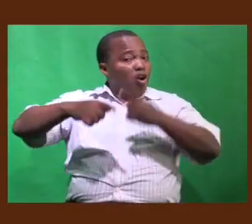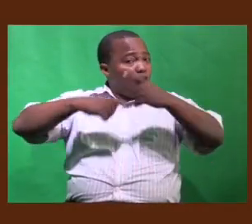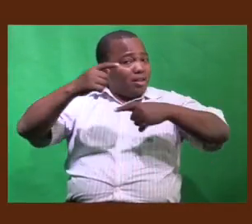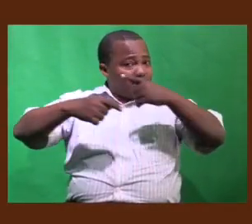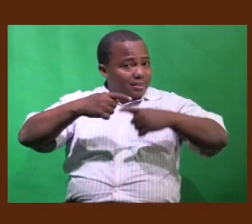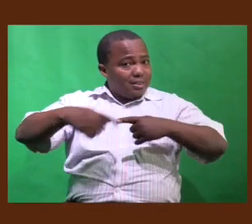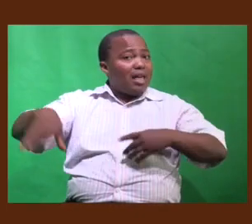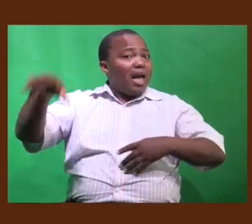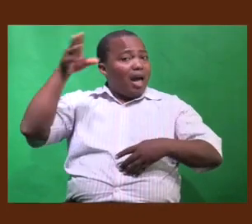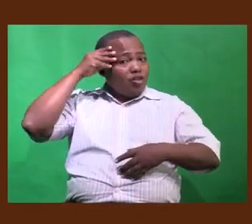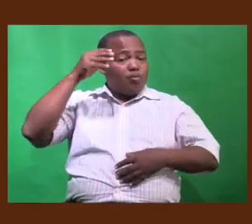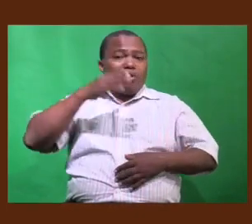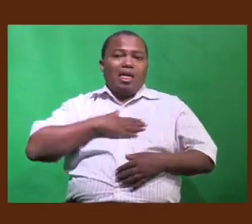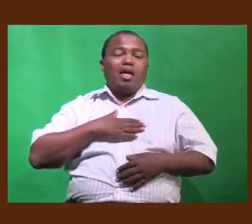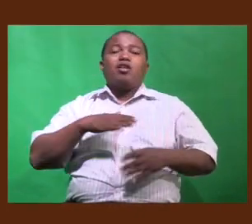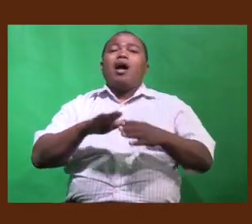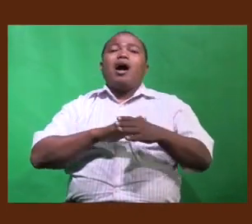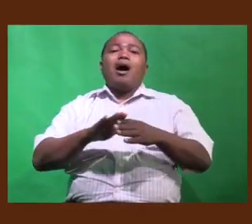our lesson about